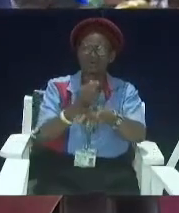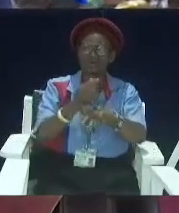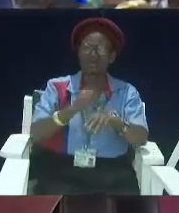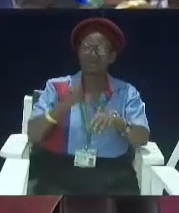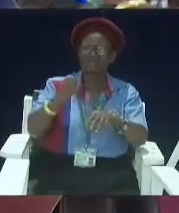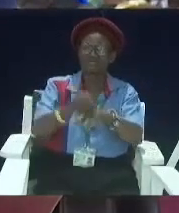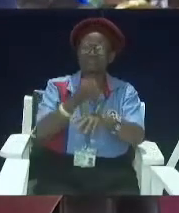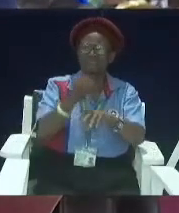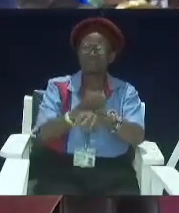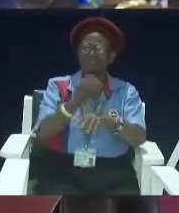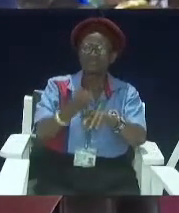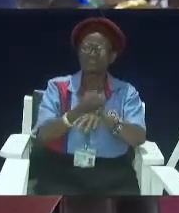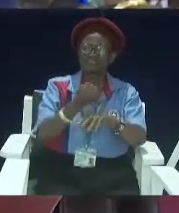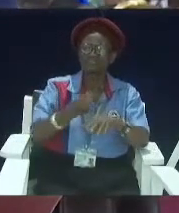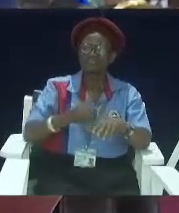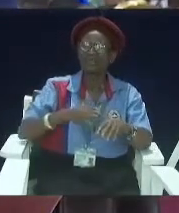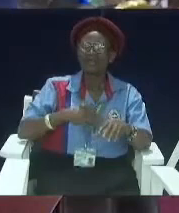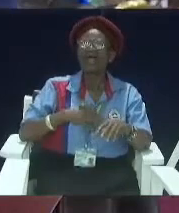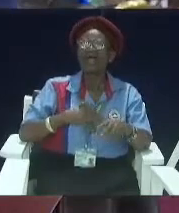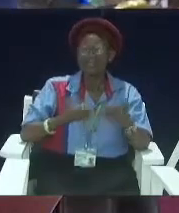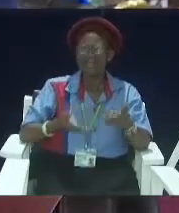established my goings.